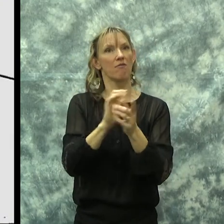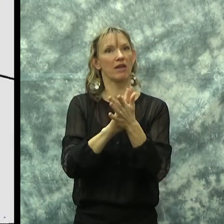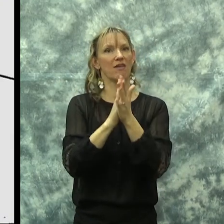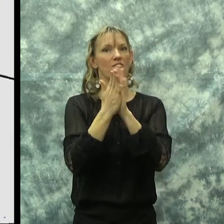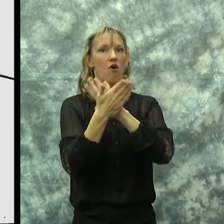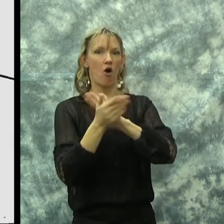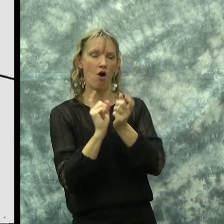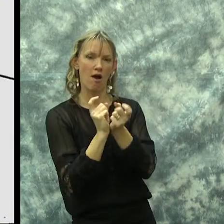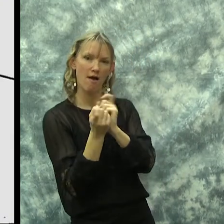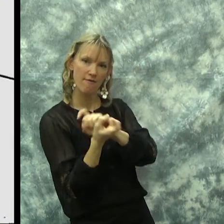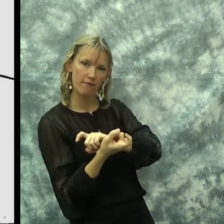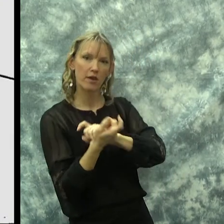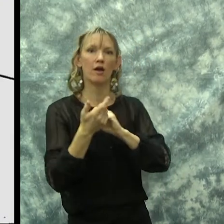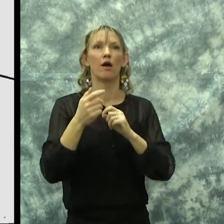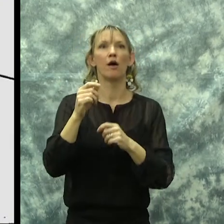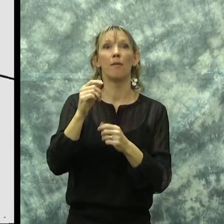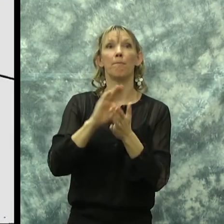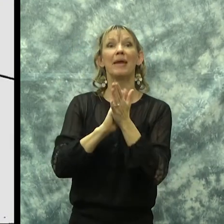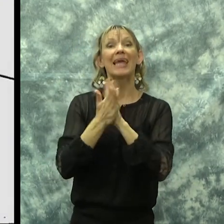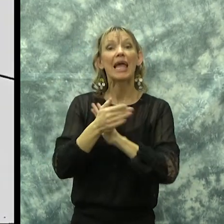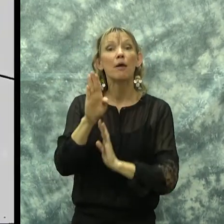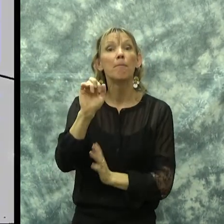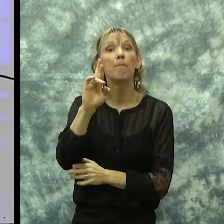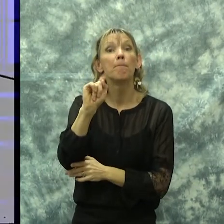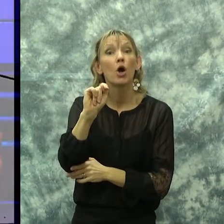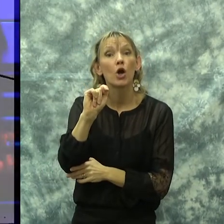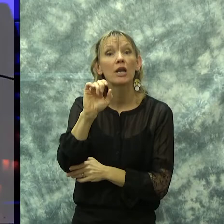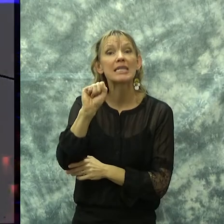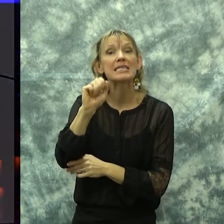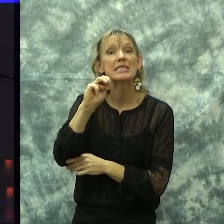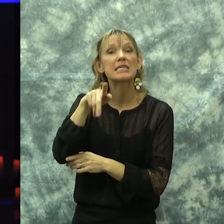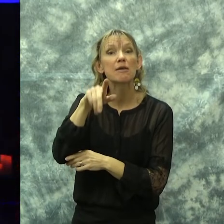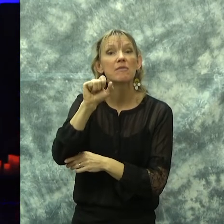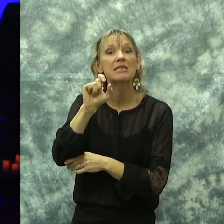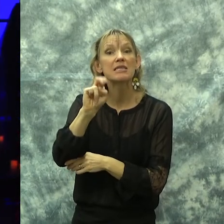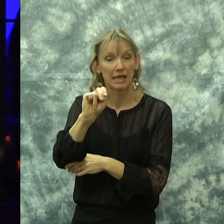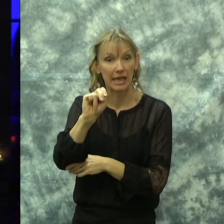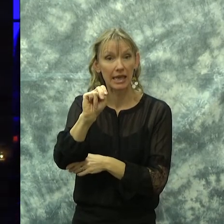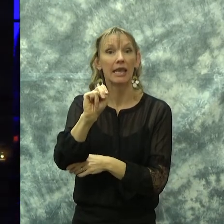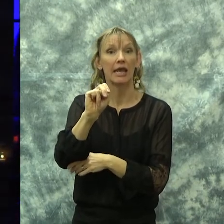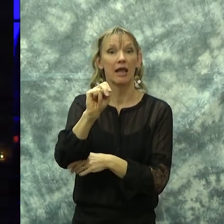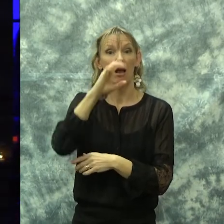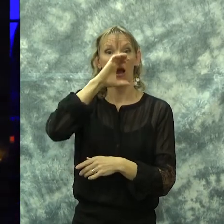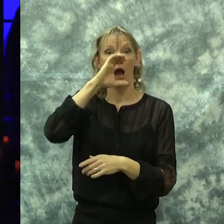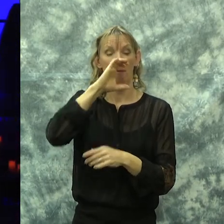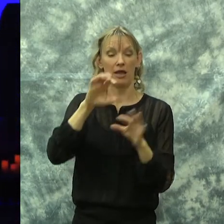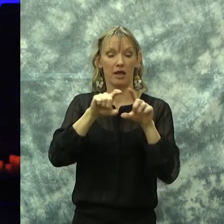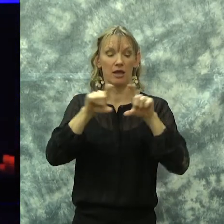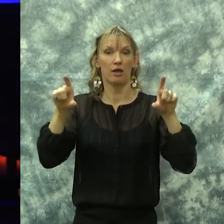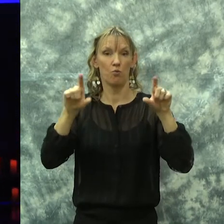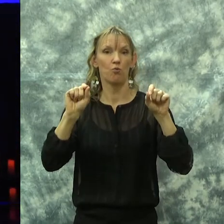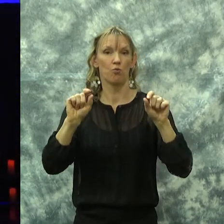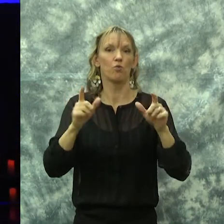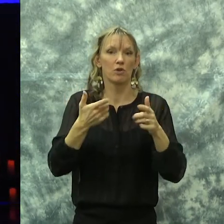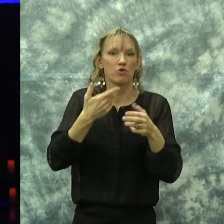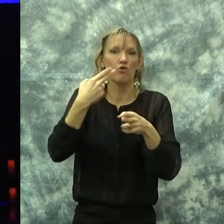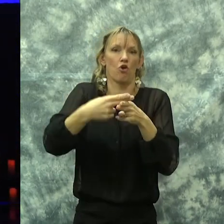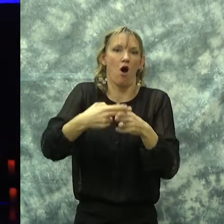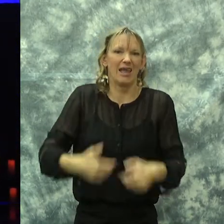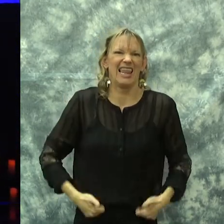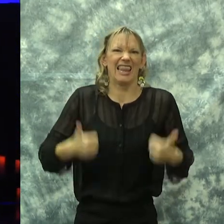evolve into Bart Simpson by Matt Groening, and so the comic strip was called Life in